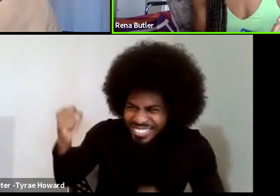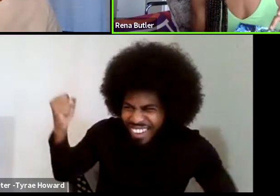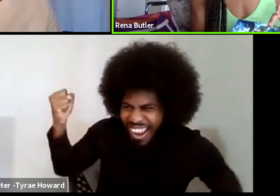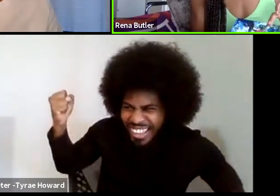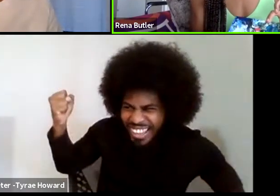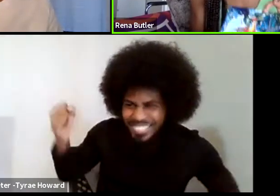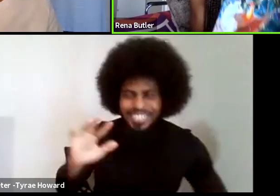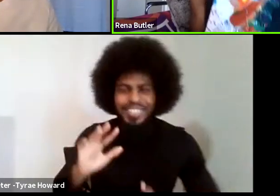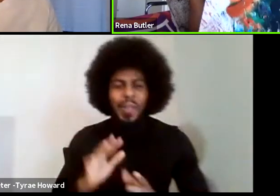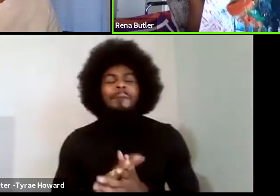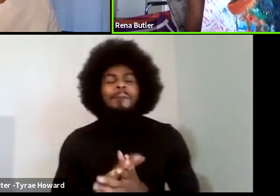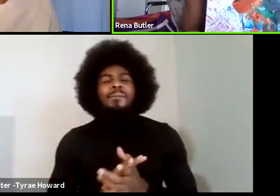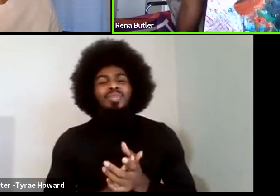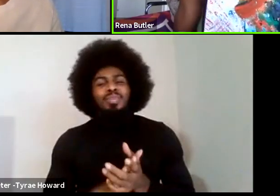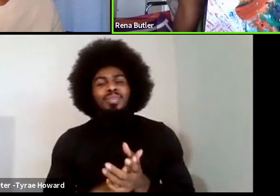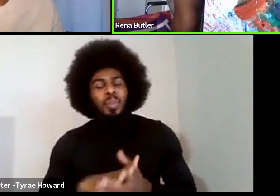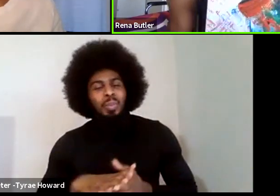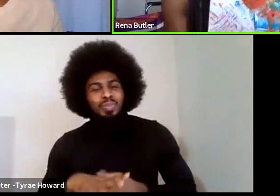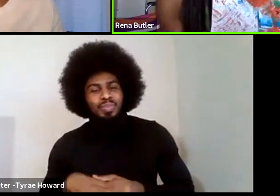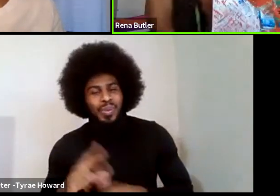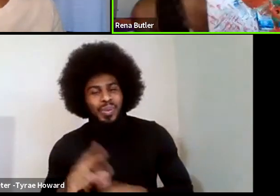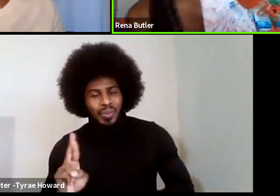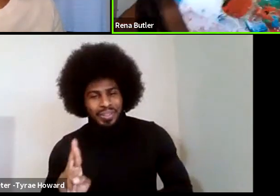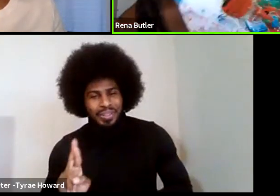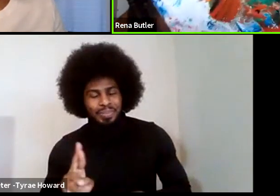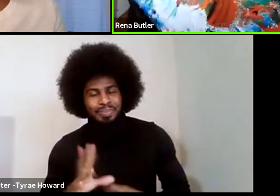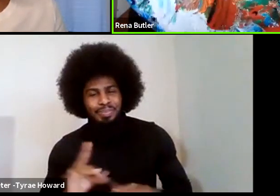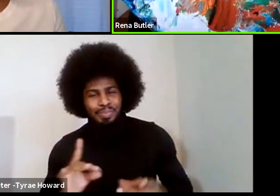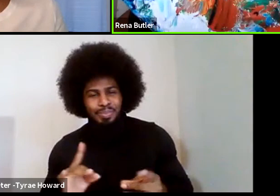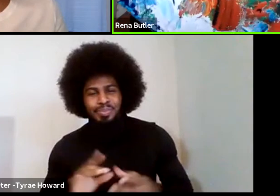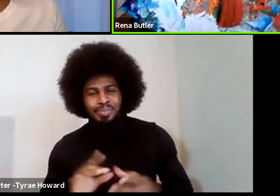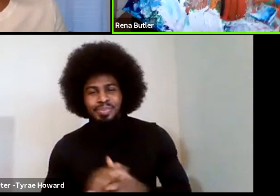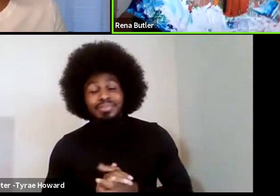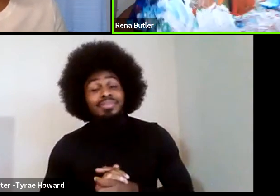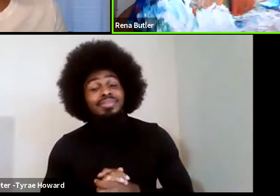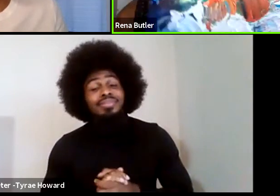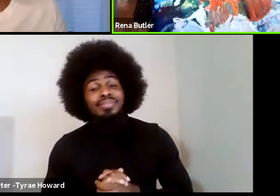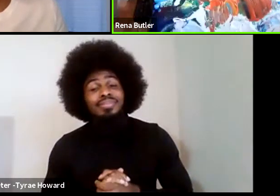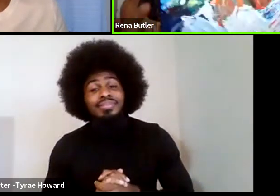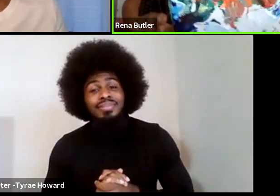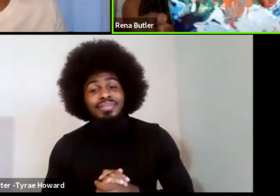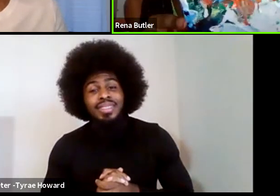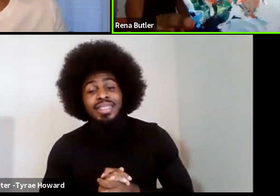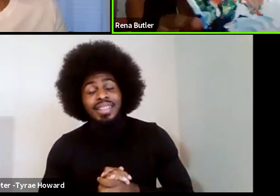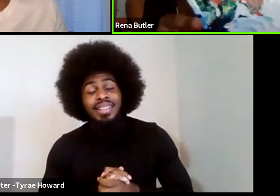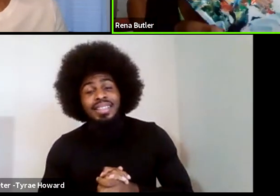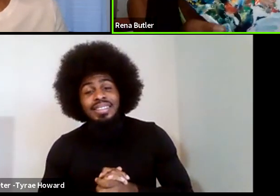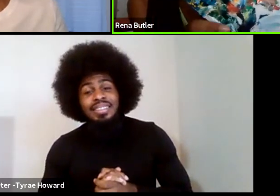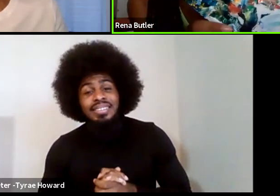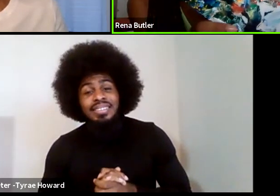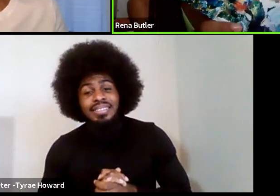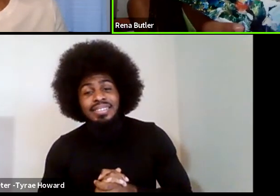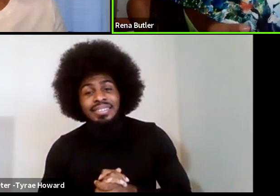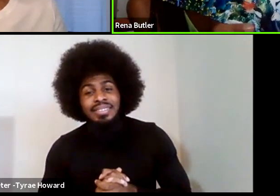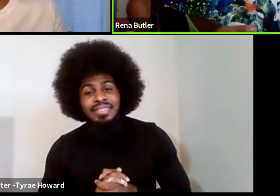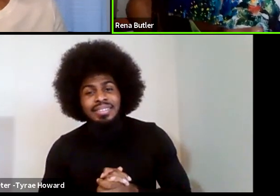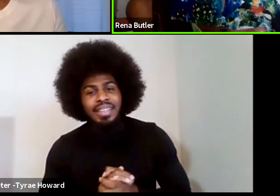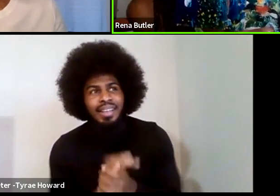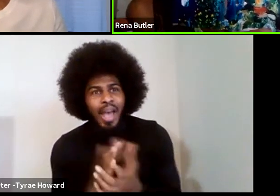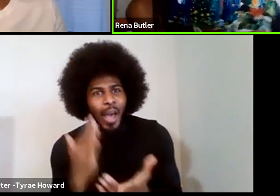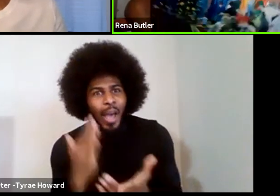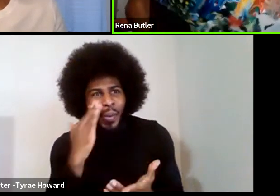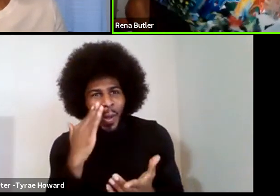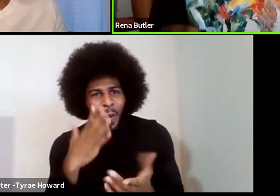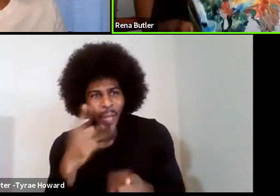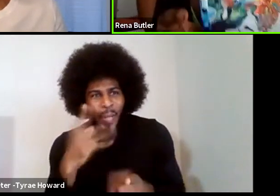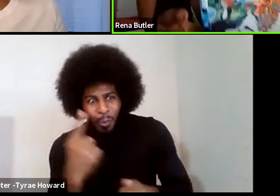I started, what I love about it is it's like there's a little one. I don't really know what right side up is, so I'm just gonna show